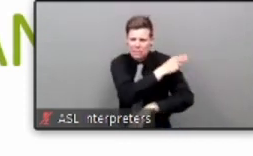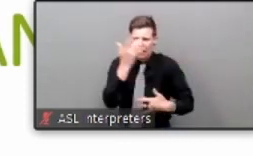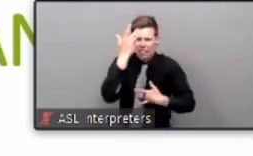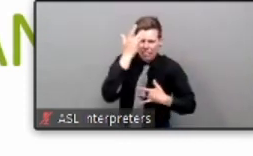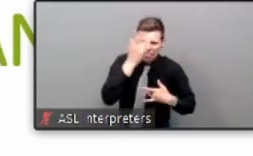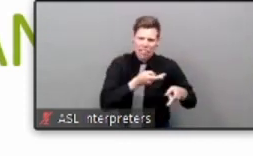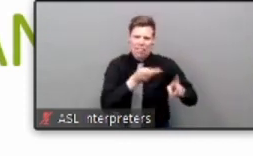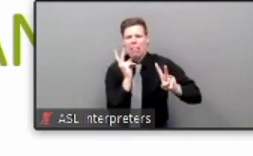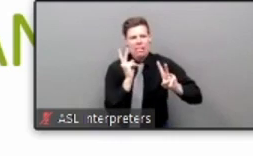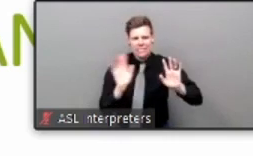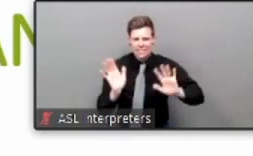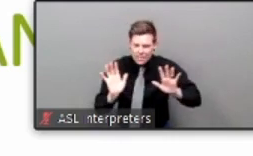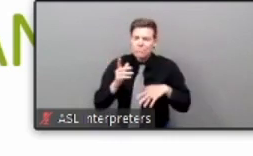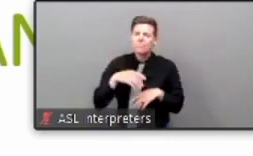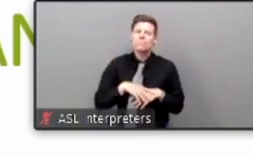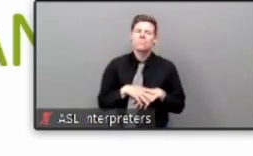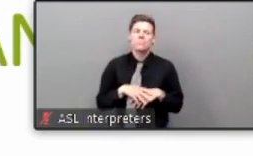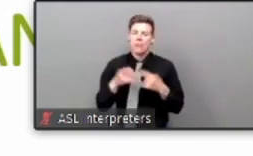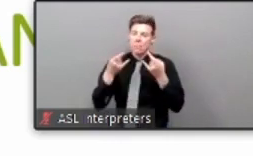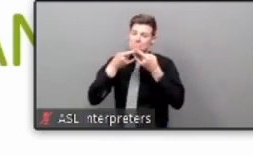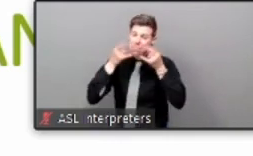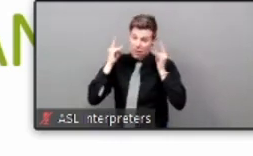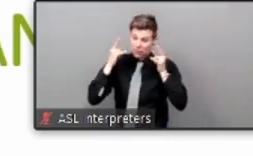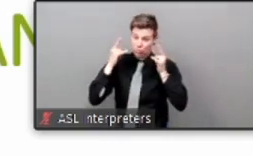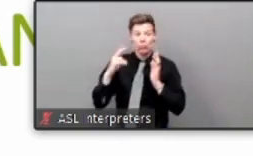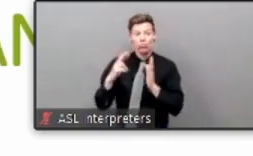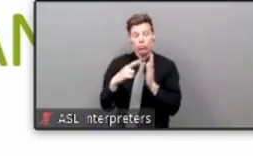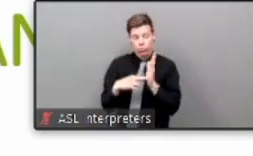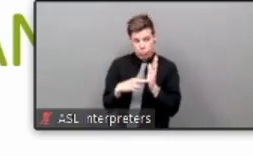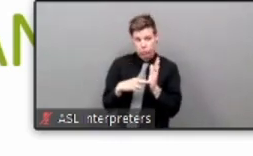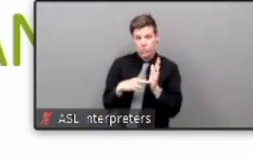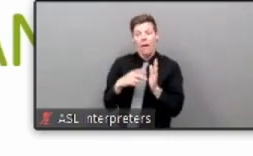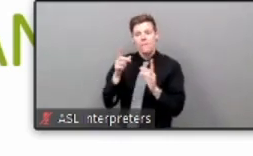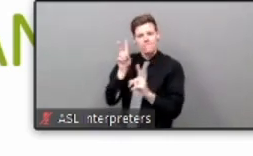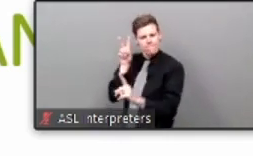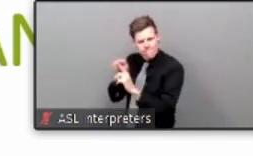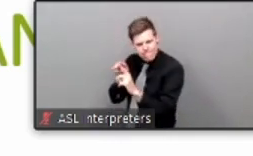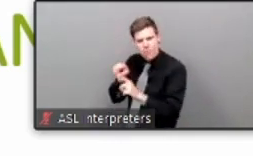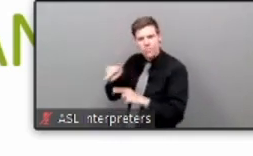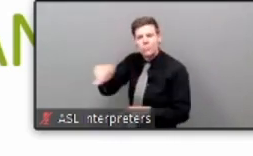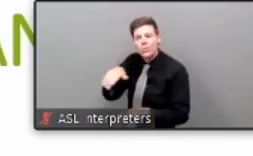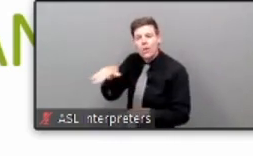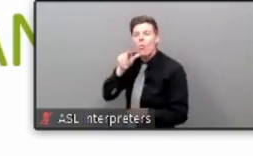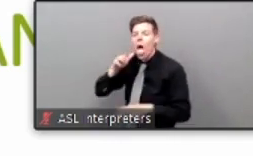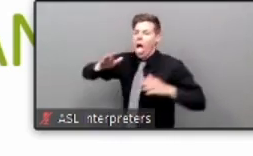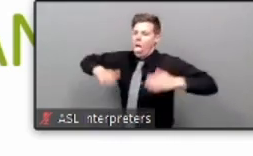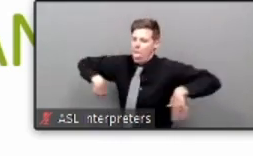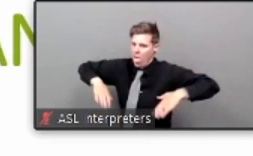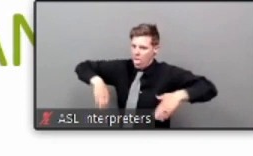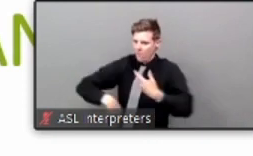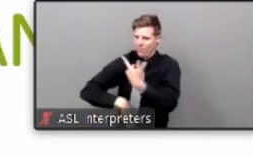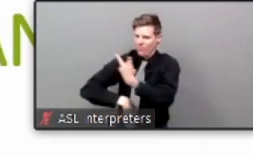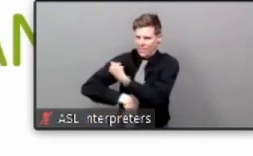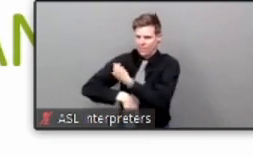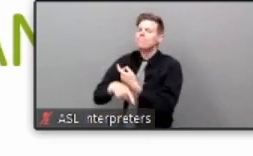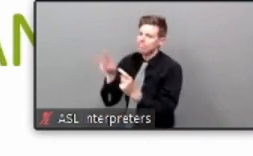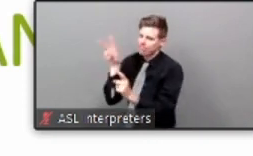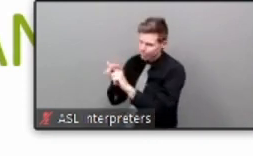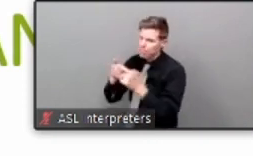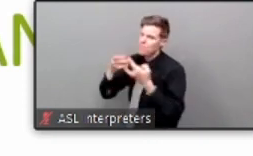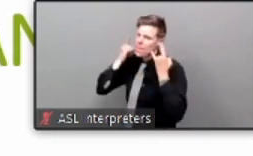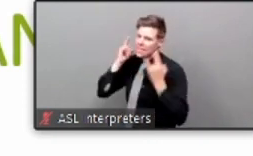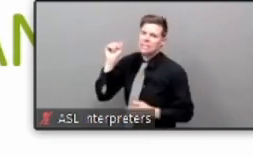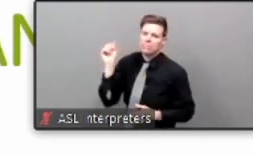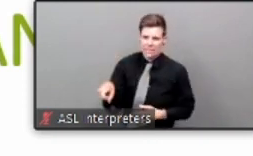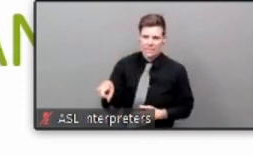most public situations, all indoor situations, and most outdoor situations. And so I think we have wonderful news. We're seeing